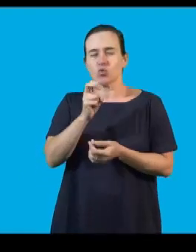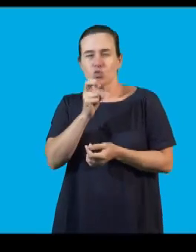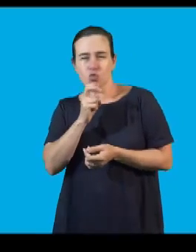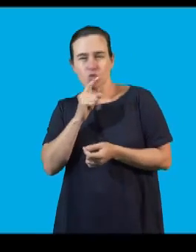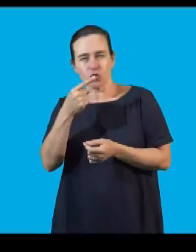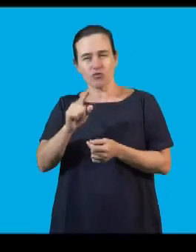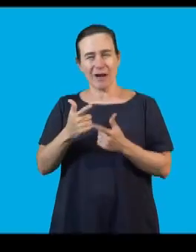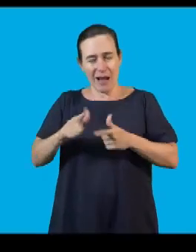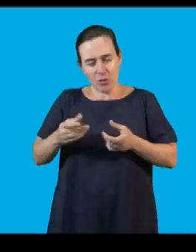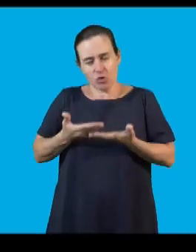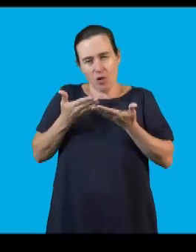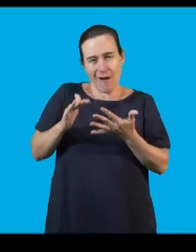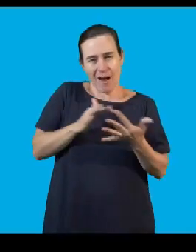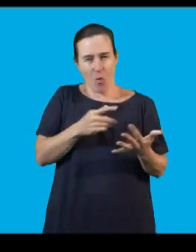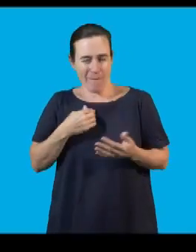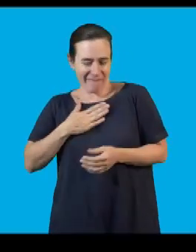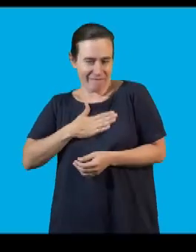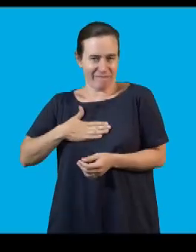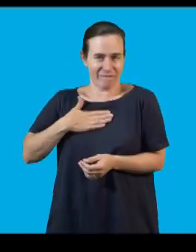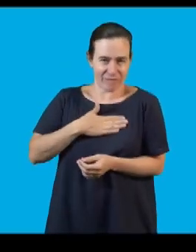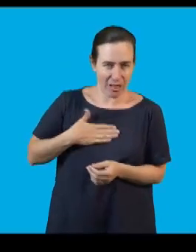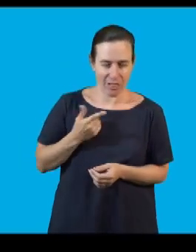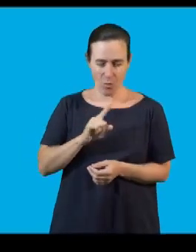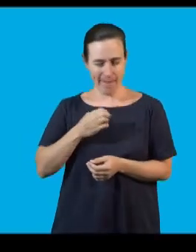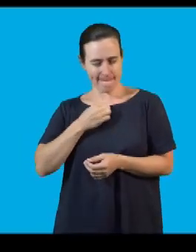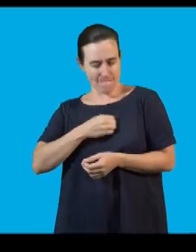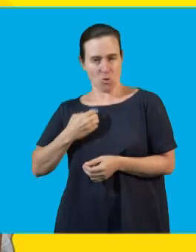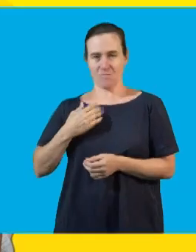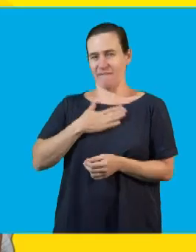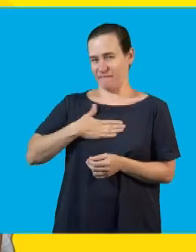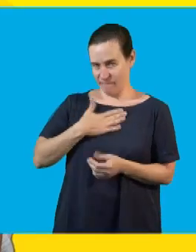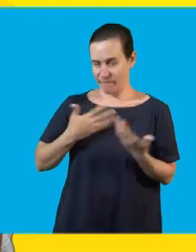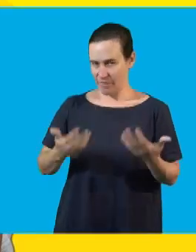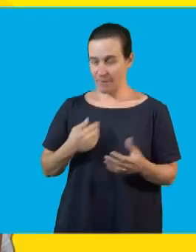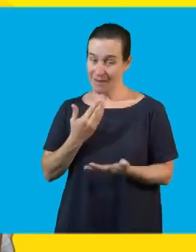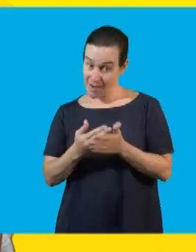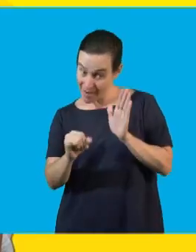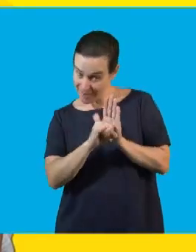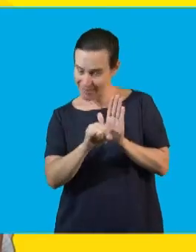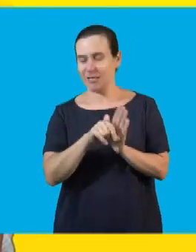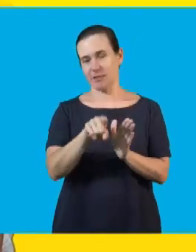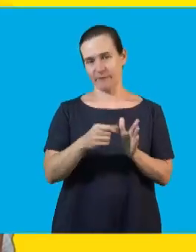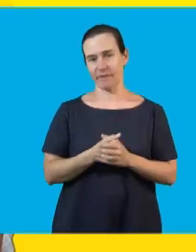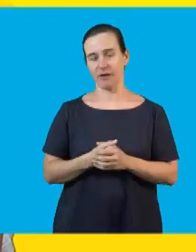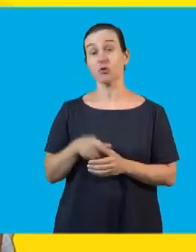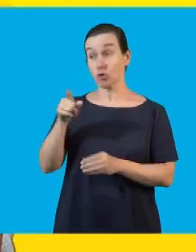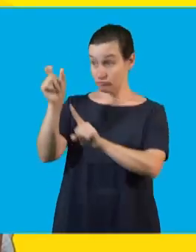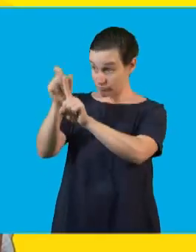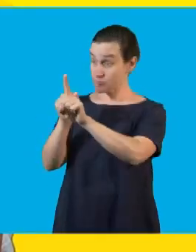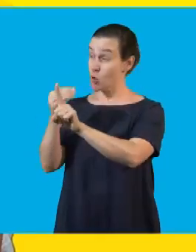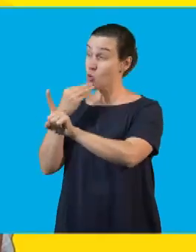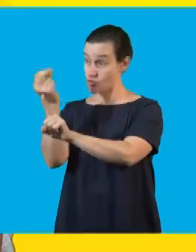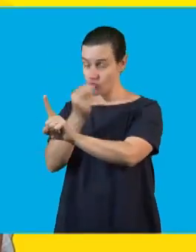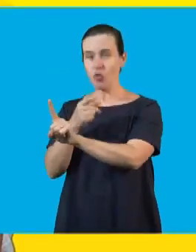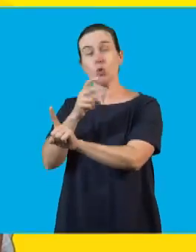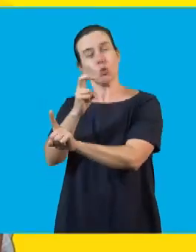and emotive language, all right? Remember, there's always feeling words that the cartoonists use in order to portray what